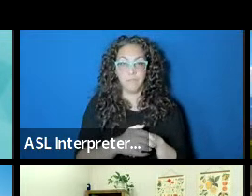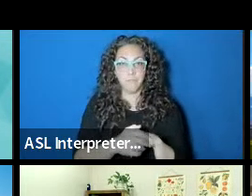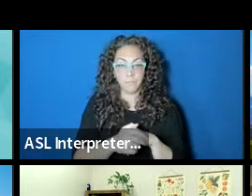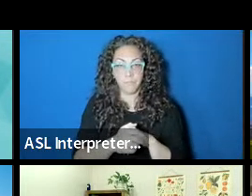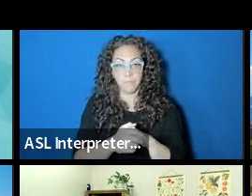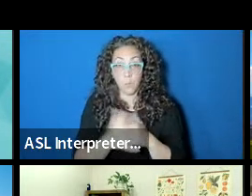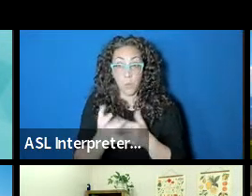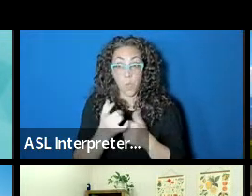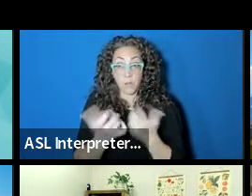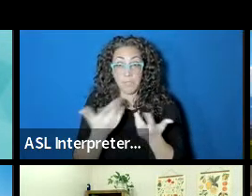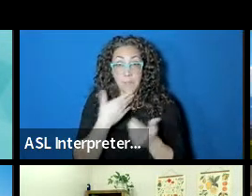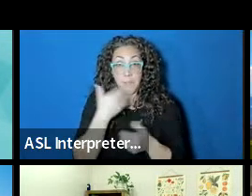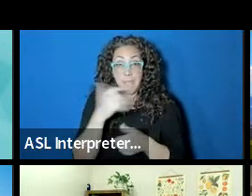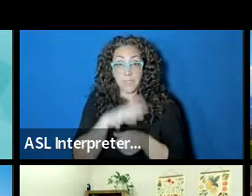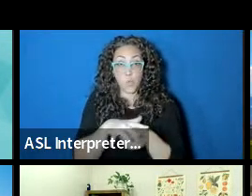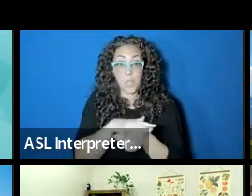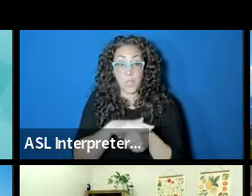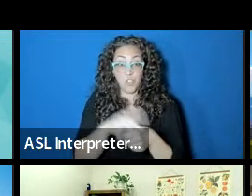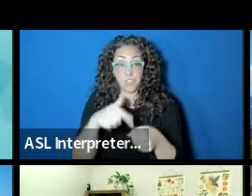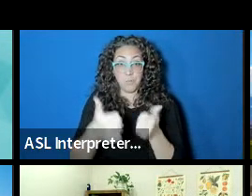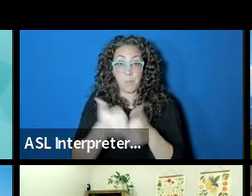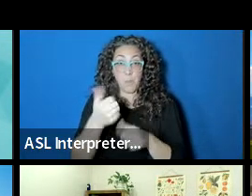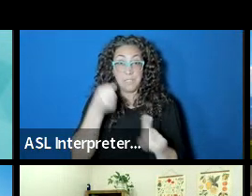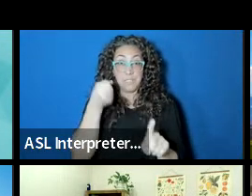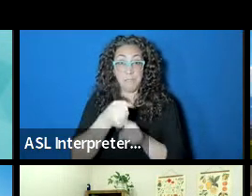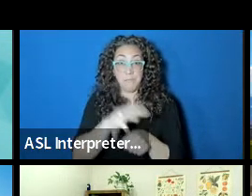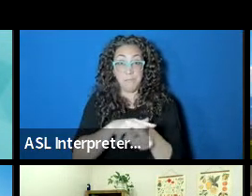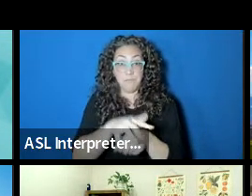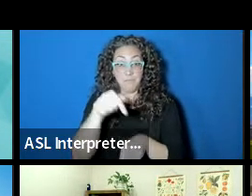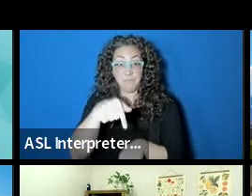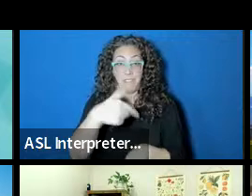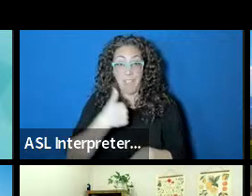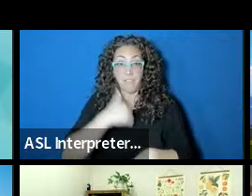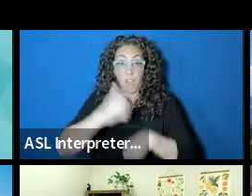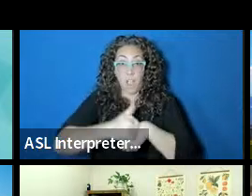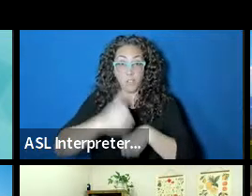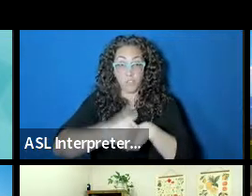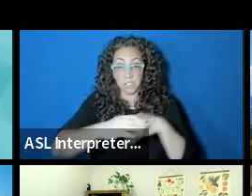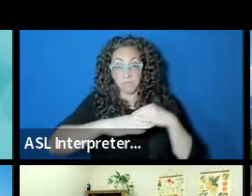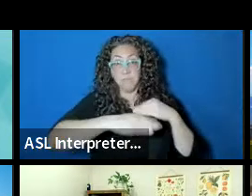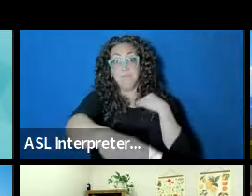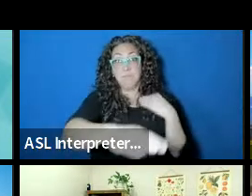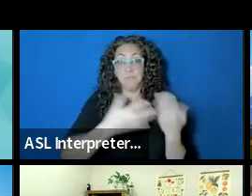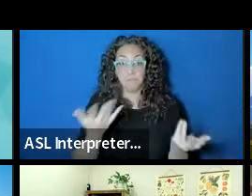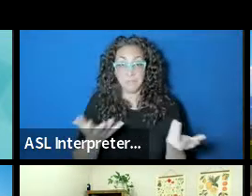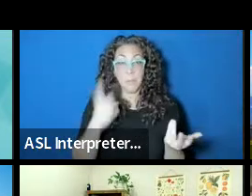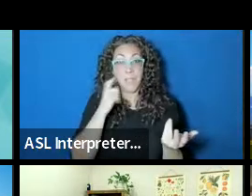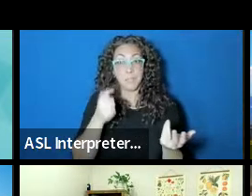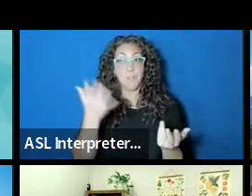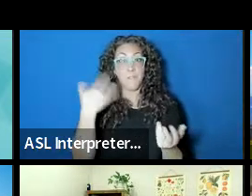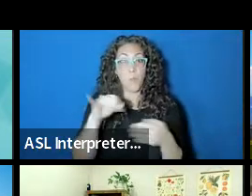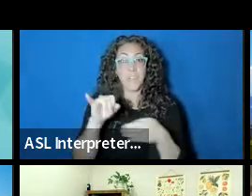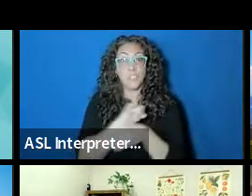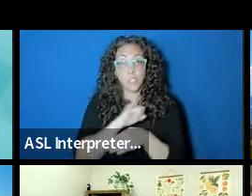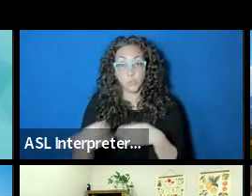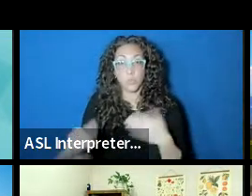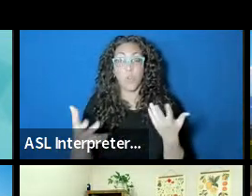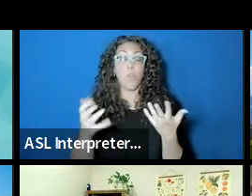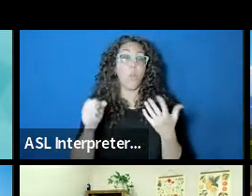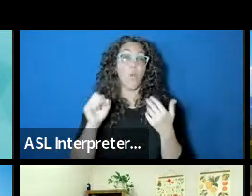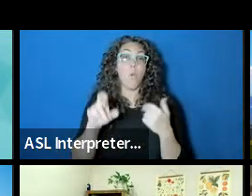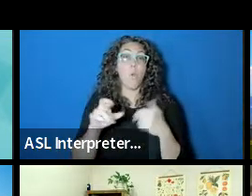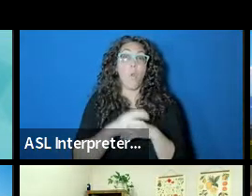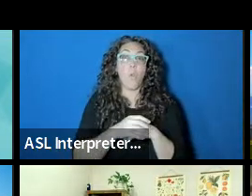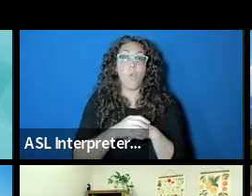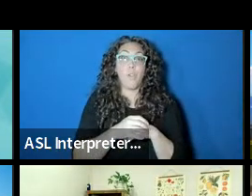justice areas, because some of the most impacted areas are also the most paved because they're formerly industrial, or due to